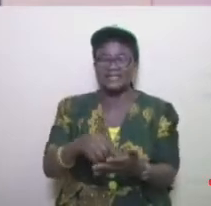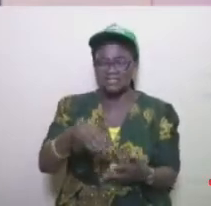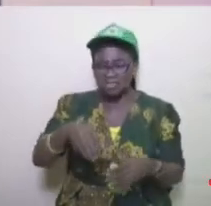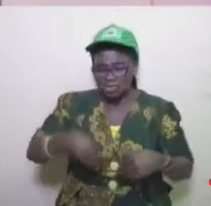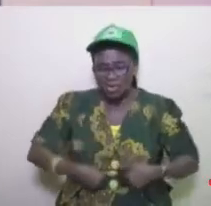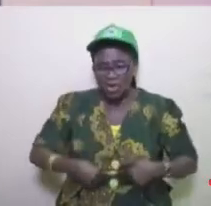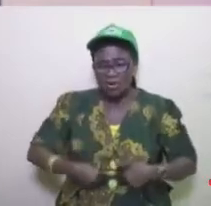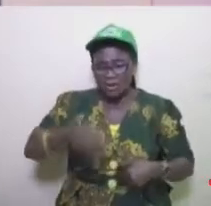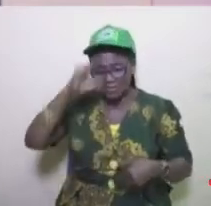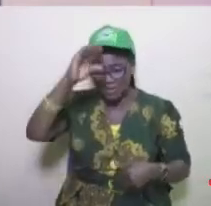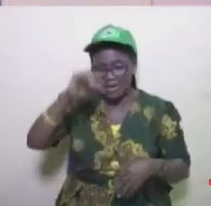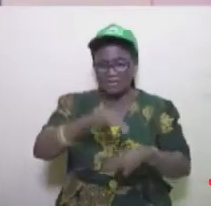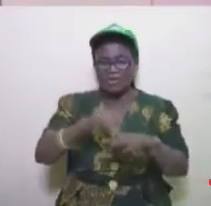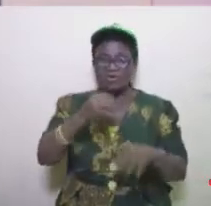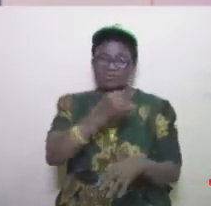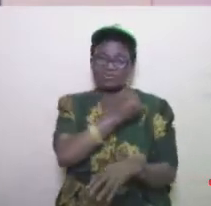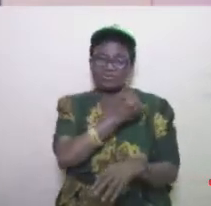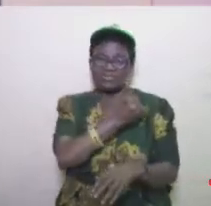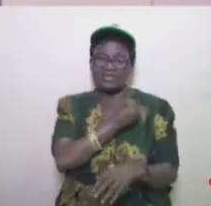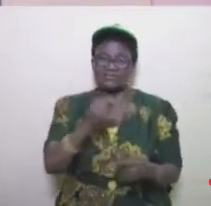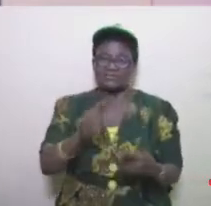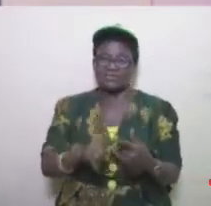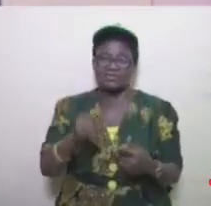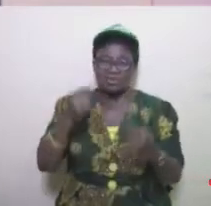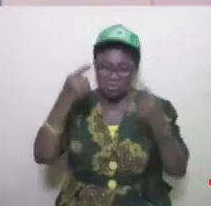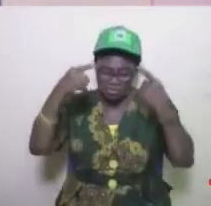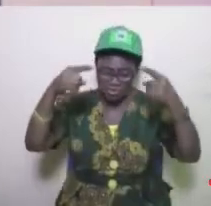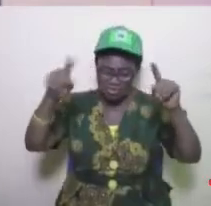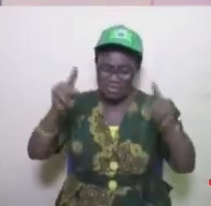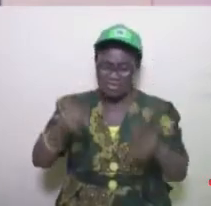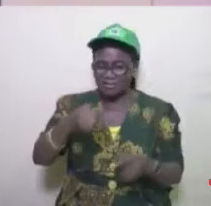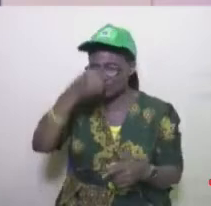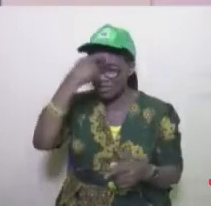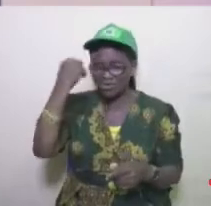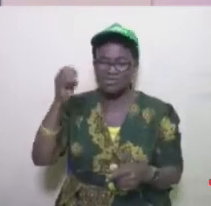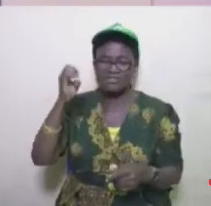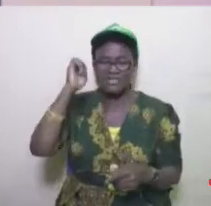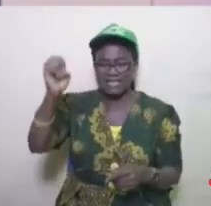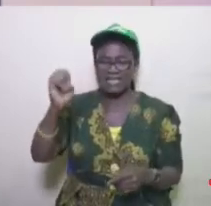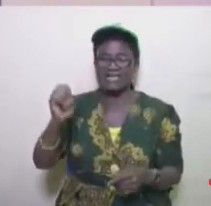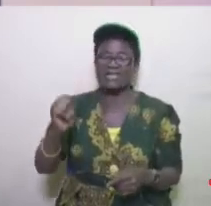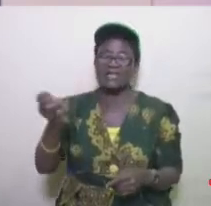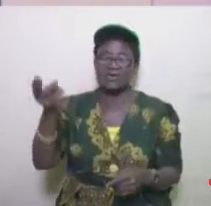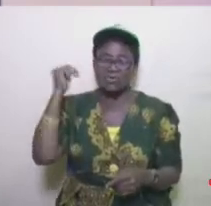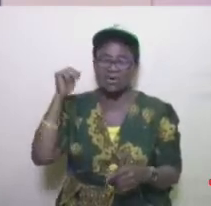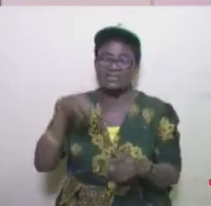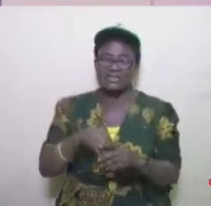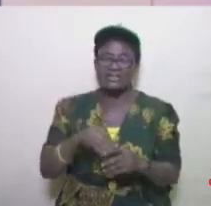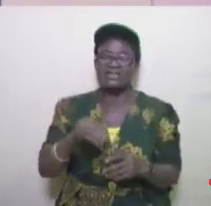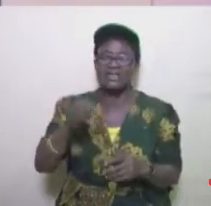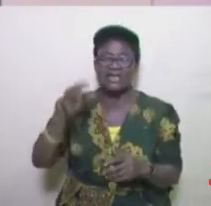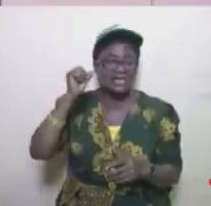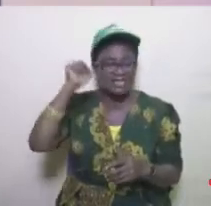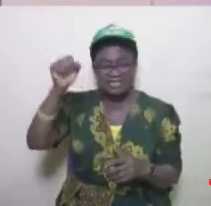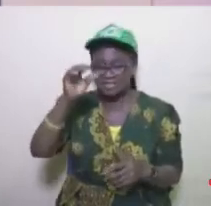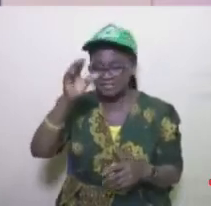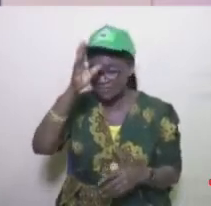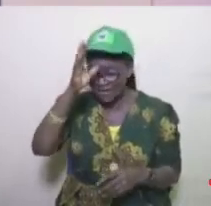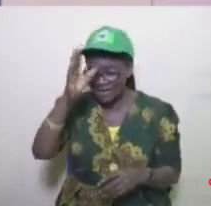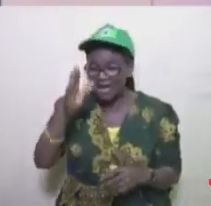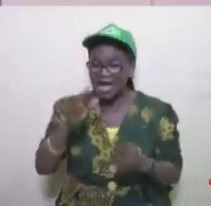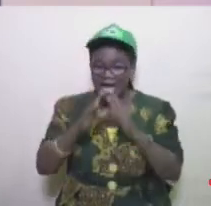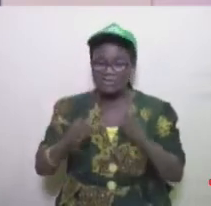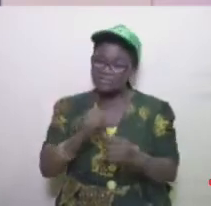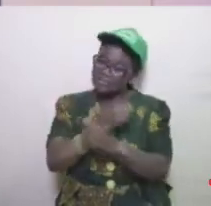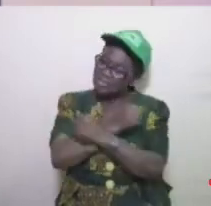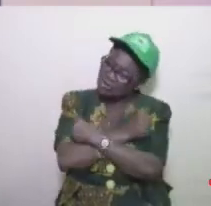Joseph to succeed. Because he was there in his father's house, he was beloved. He